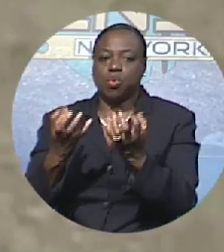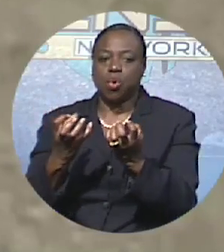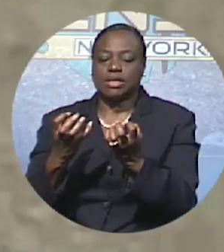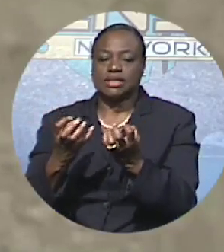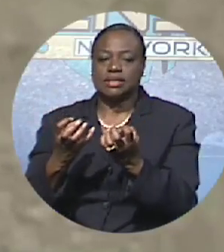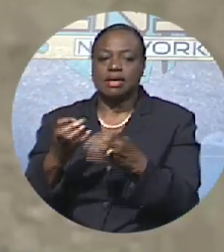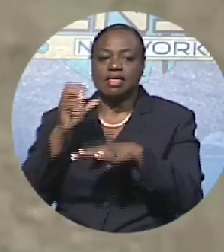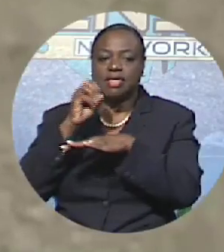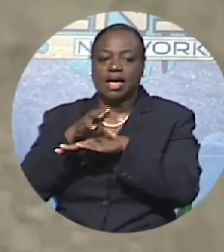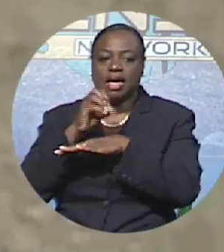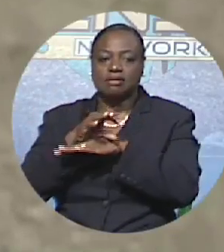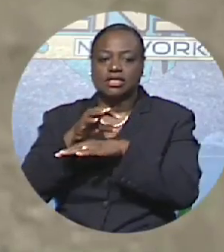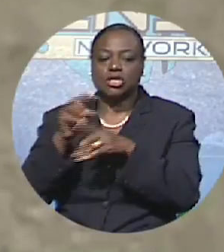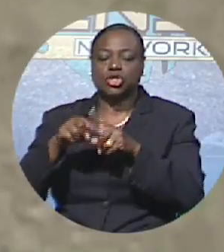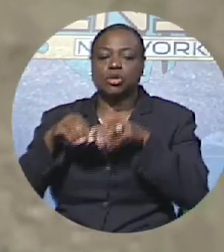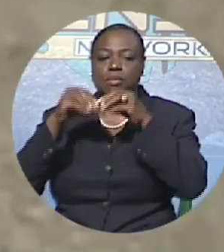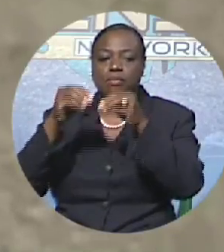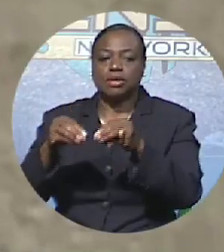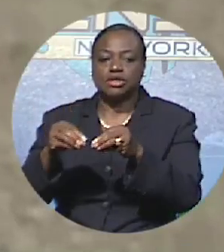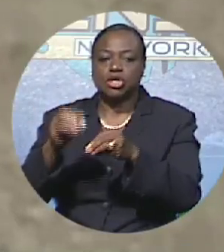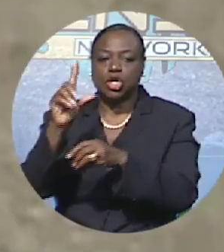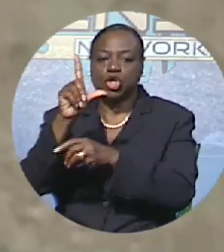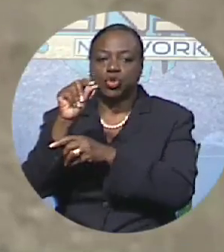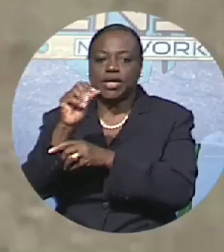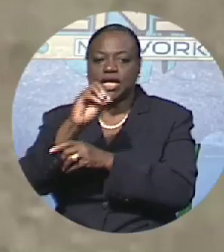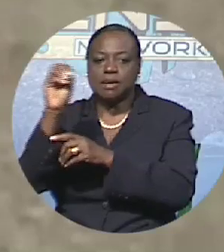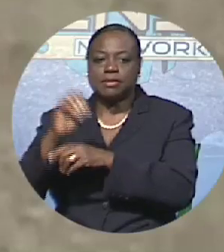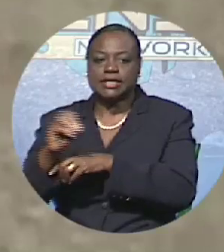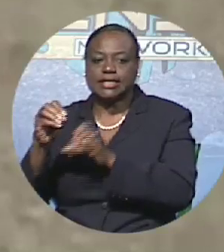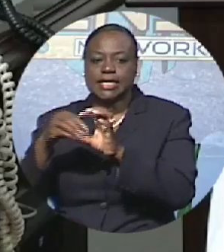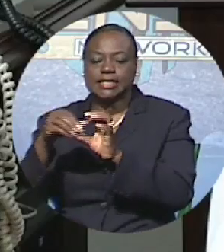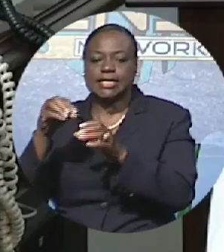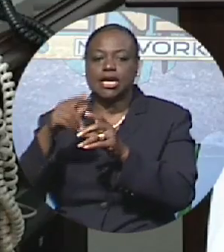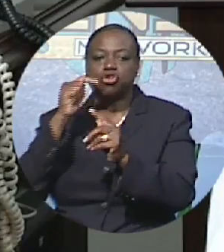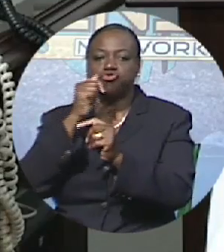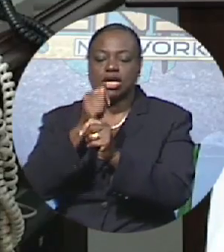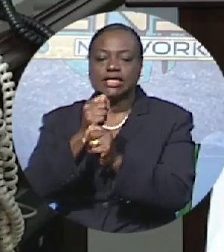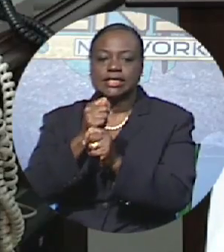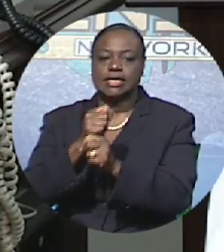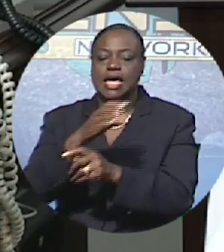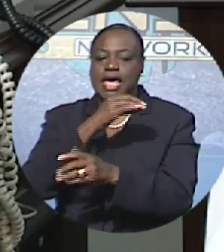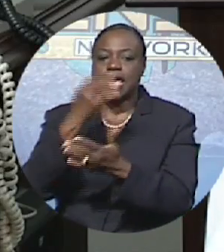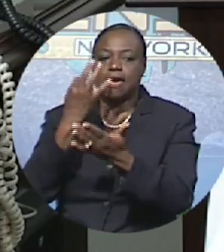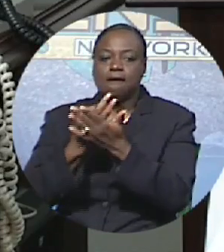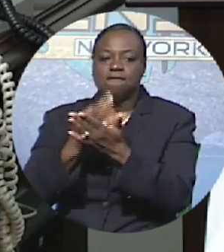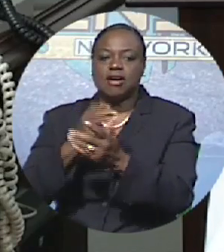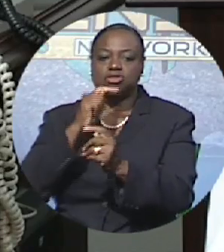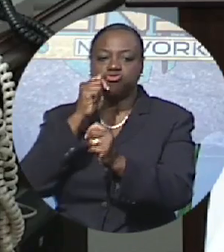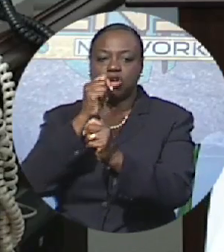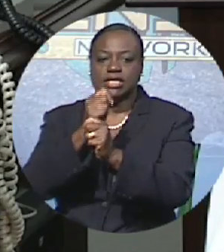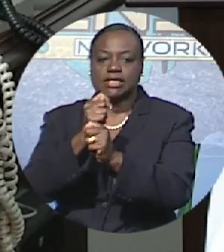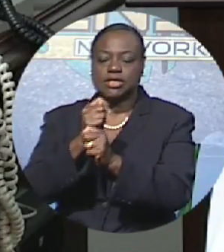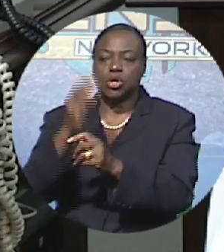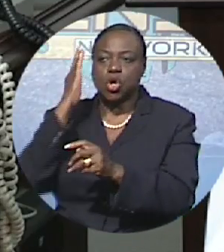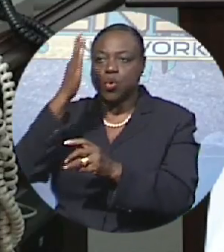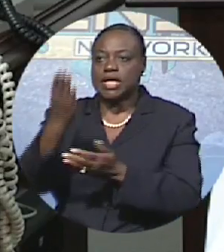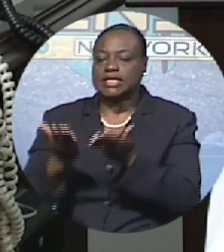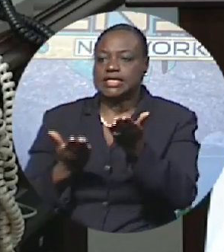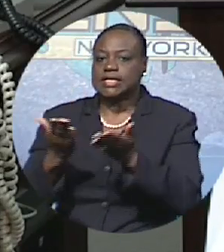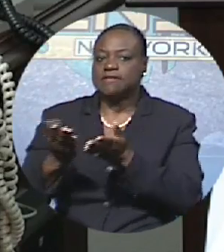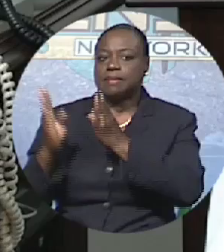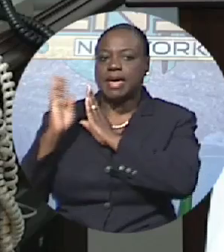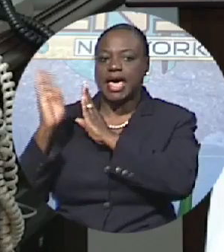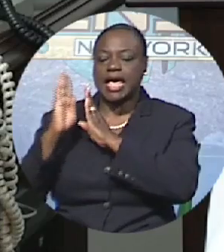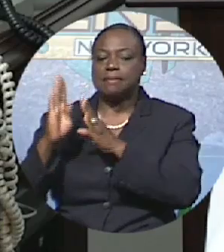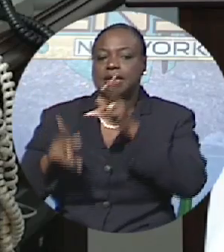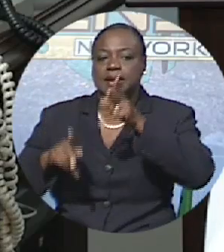additional 25% into a proposed sovereign fund trust. A fund trust will serve the Bahamian people